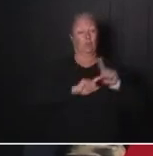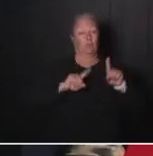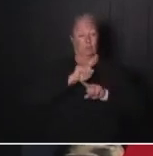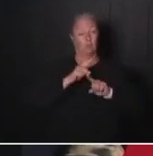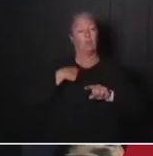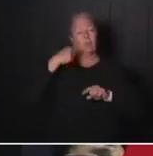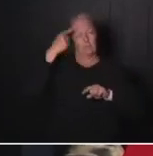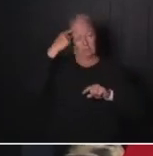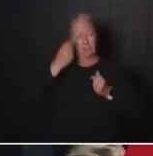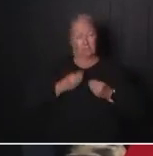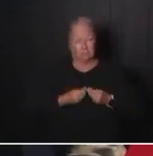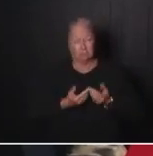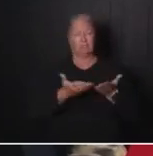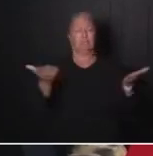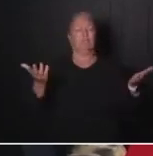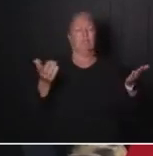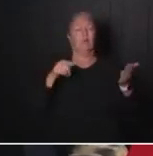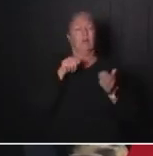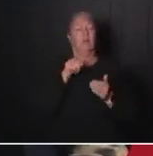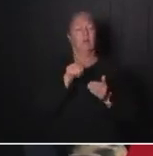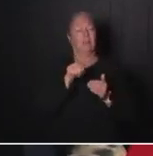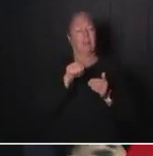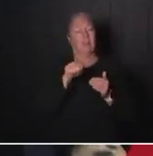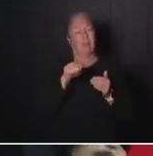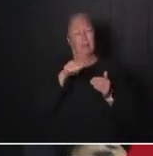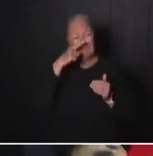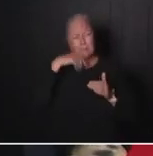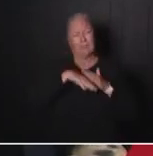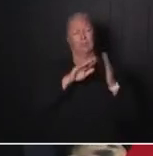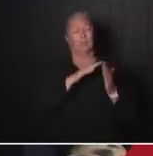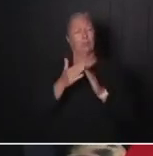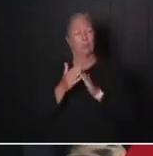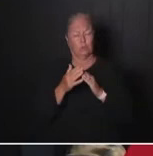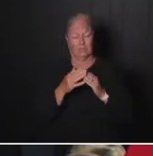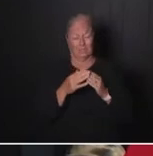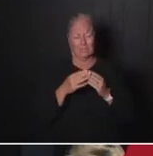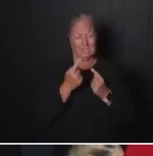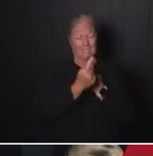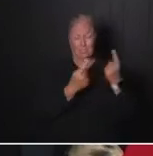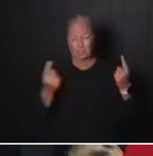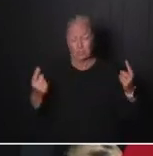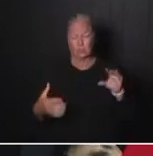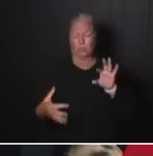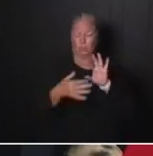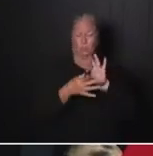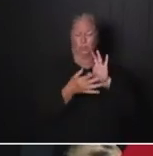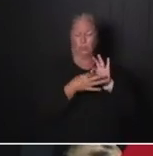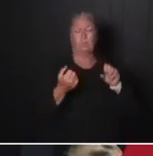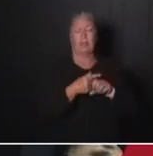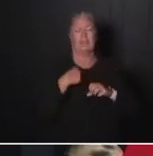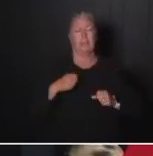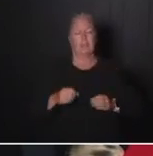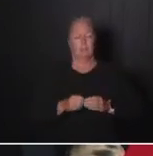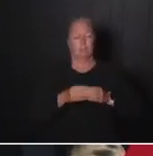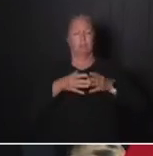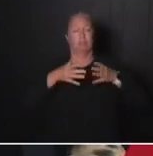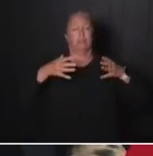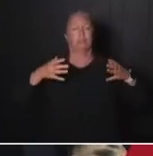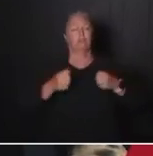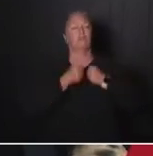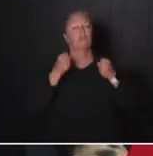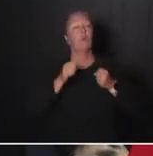of a community of tens of thousands of Australians. Every person joining the Labor Party makes us stronger. Or even if you want to